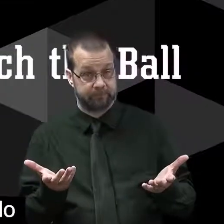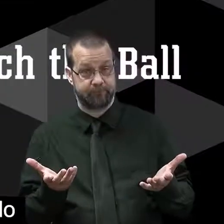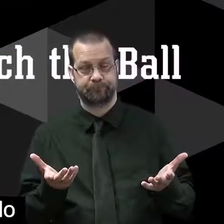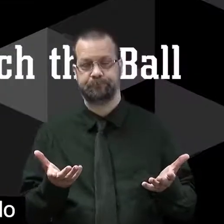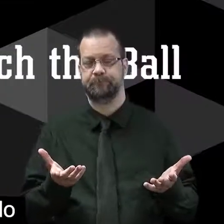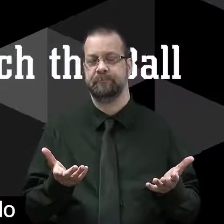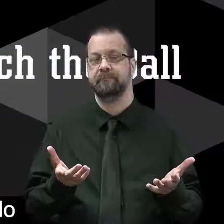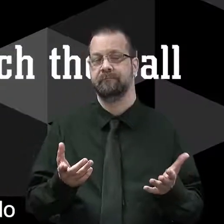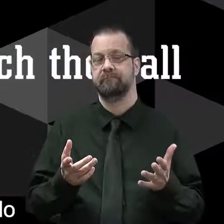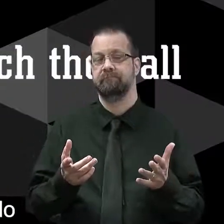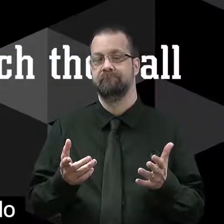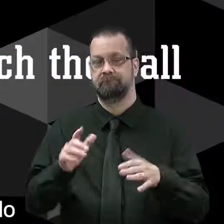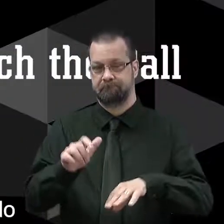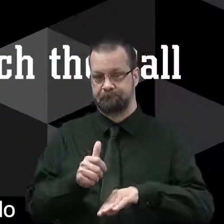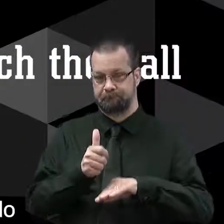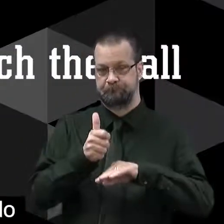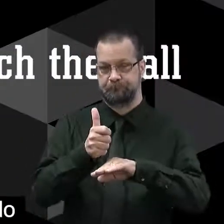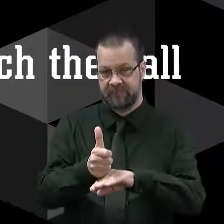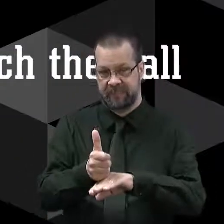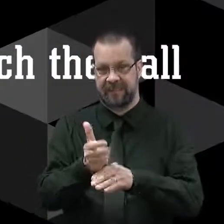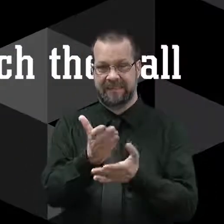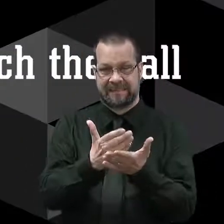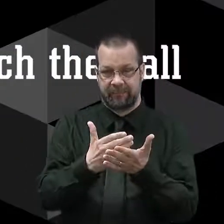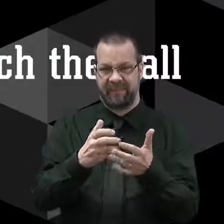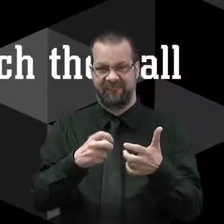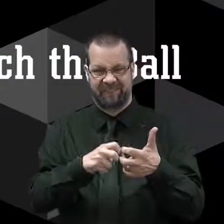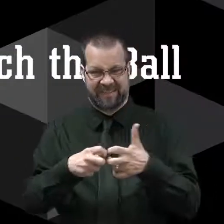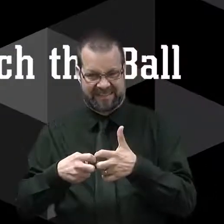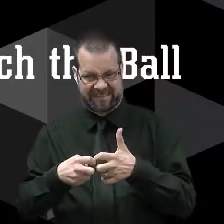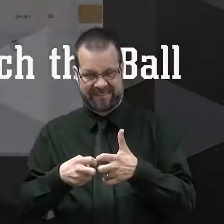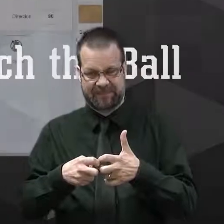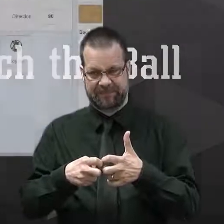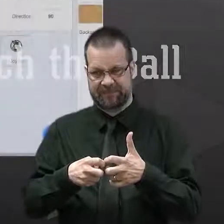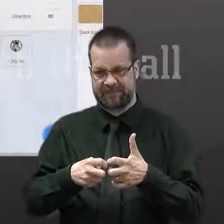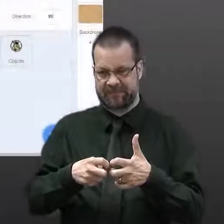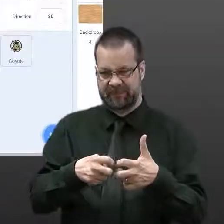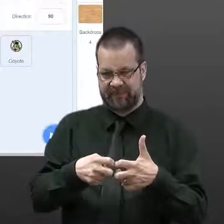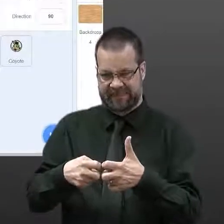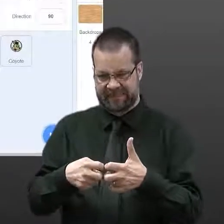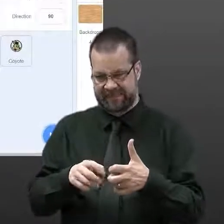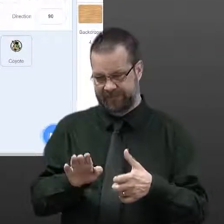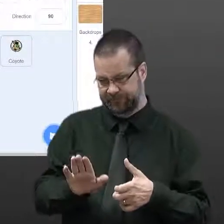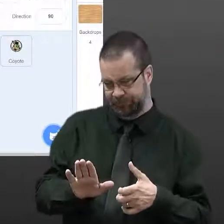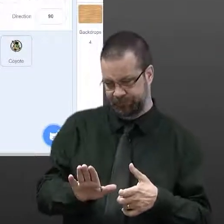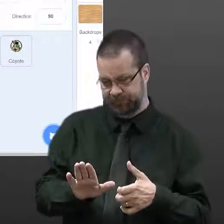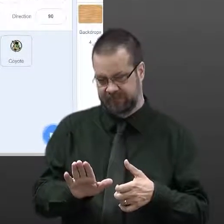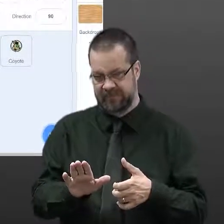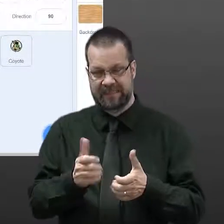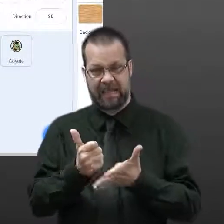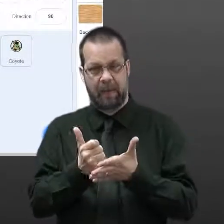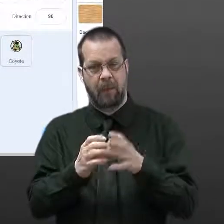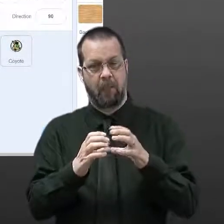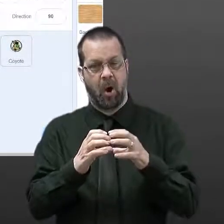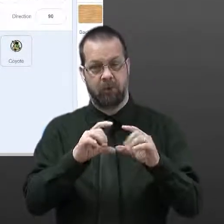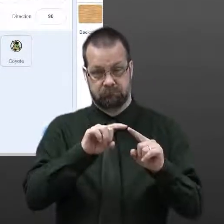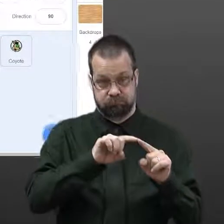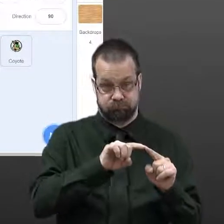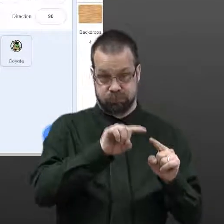do is we are going to set up some of the physics to make our ball go in an